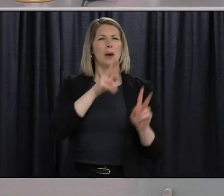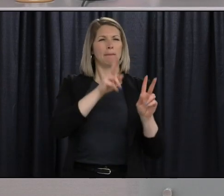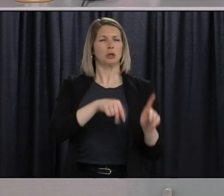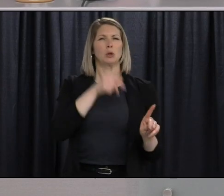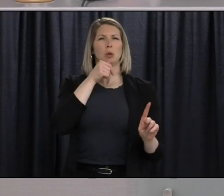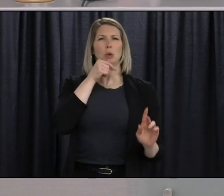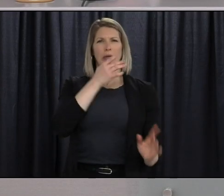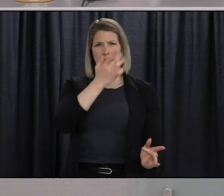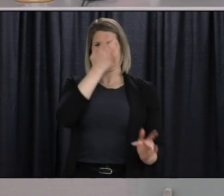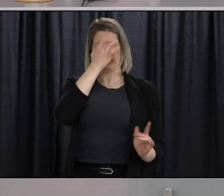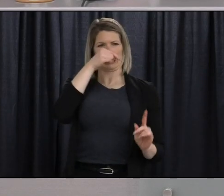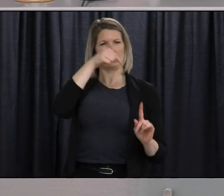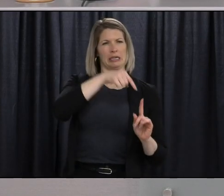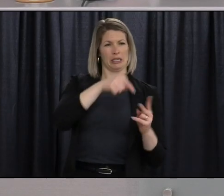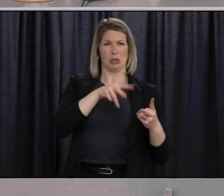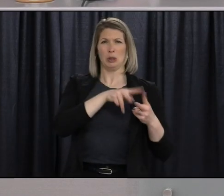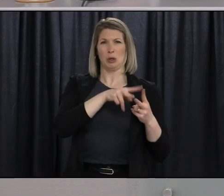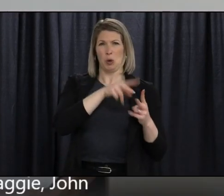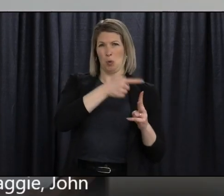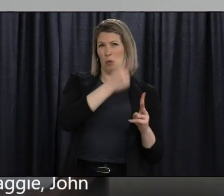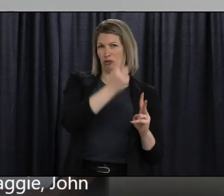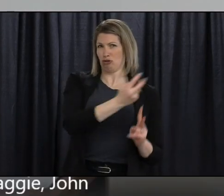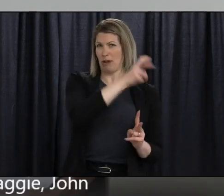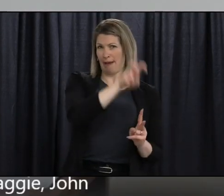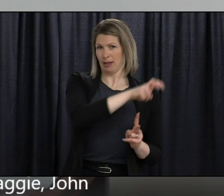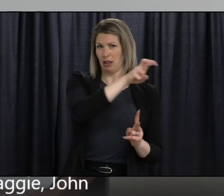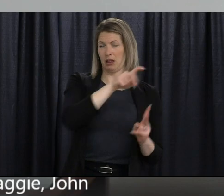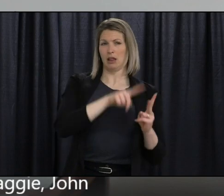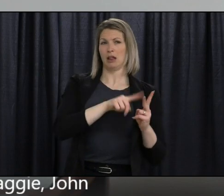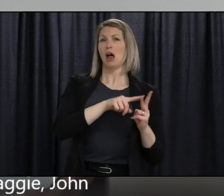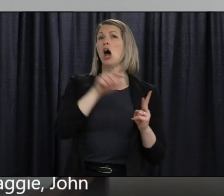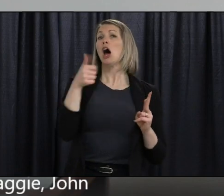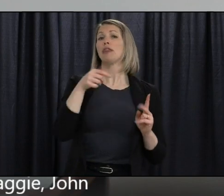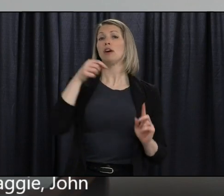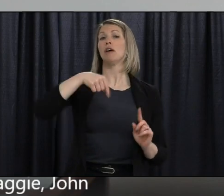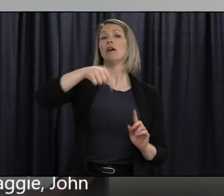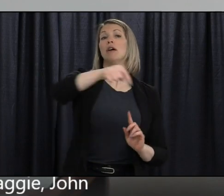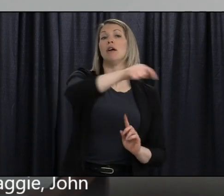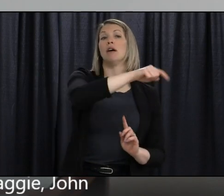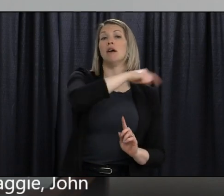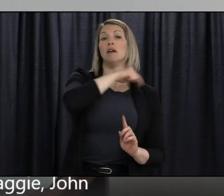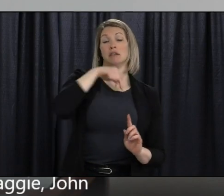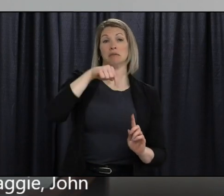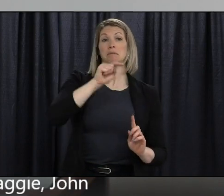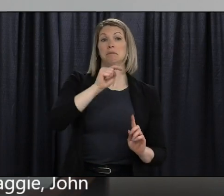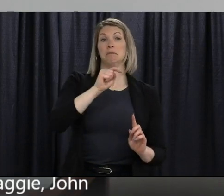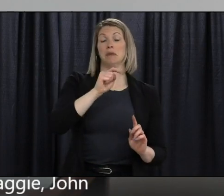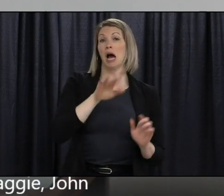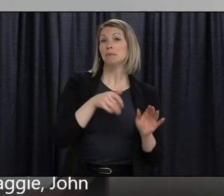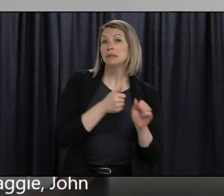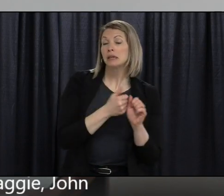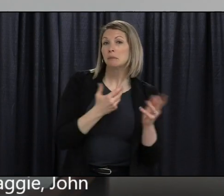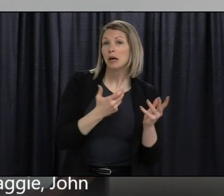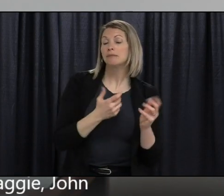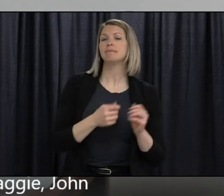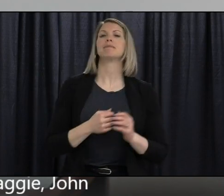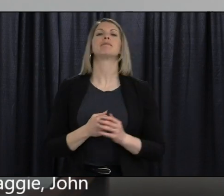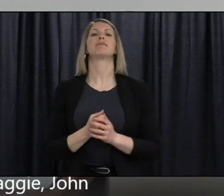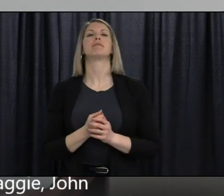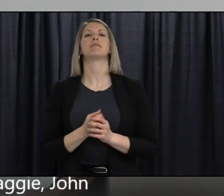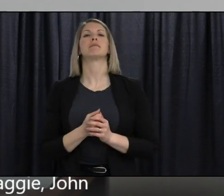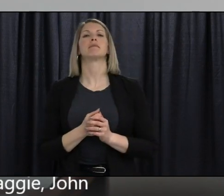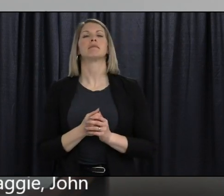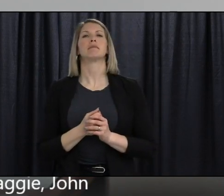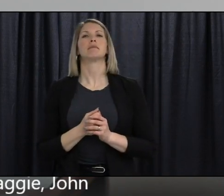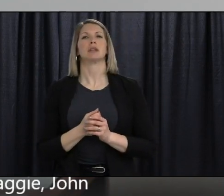The work, as I understand it, is progressing well. We have a deadline,